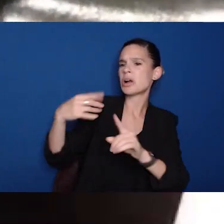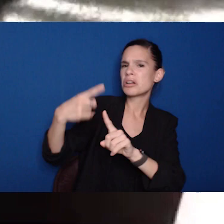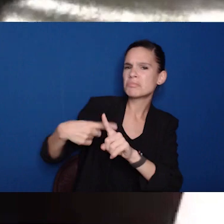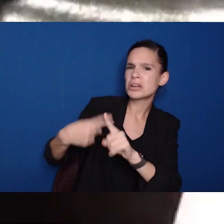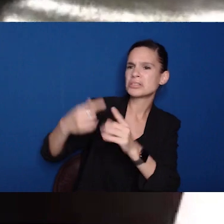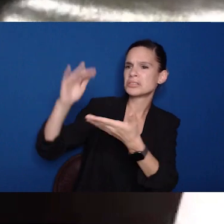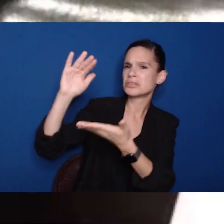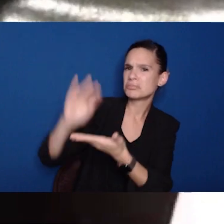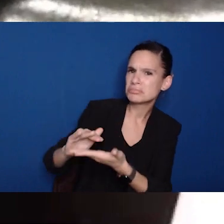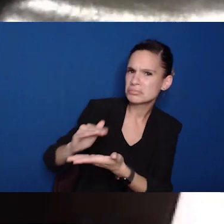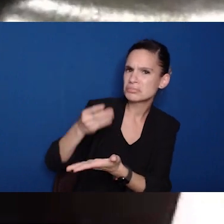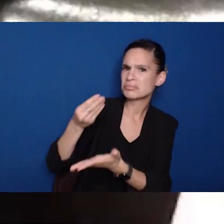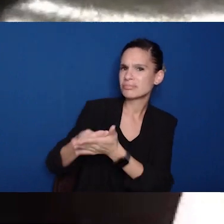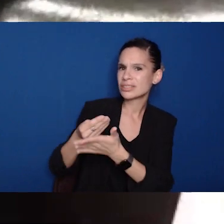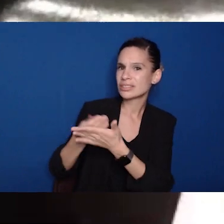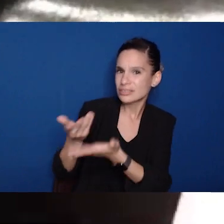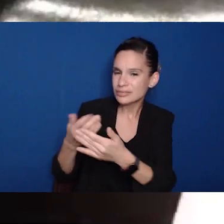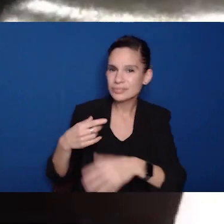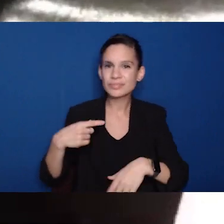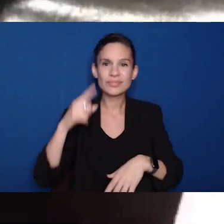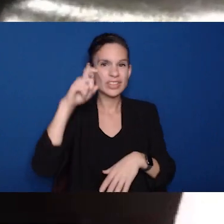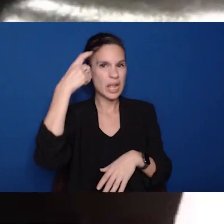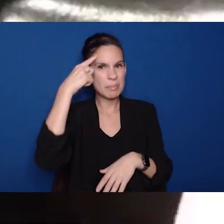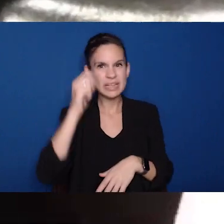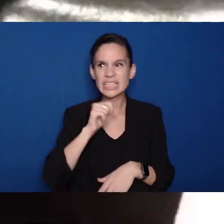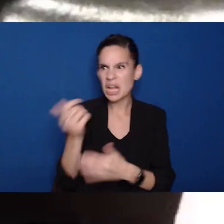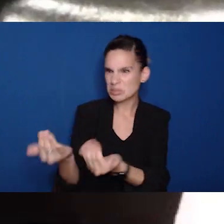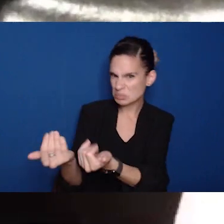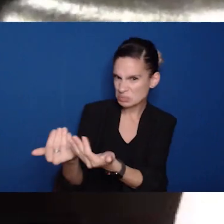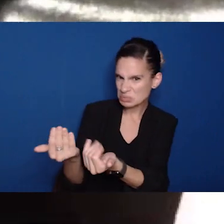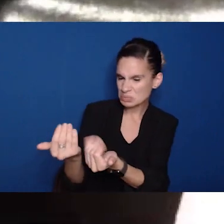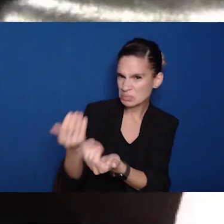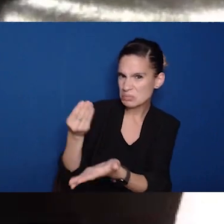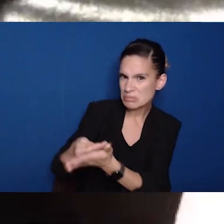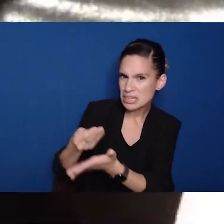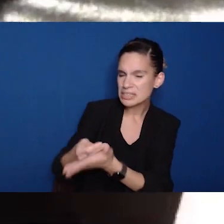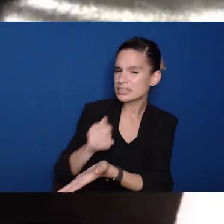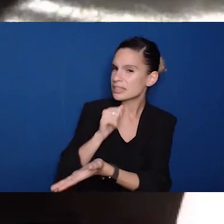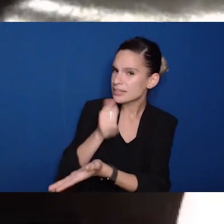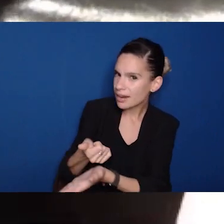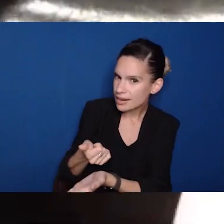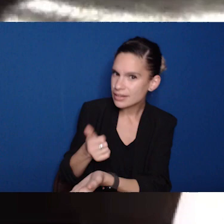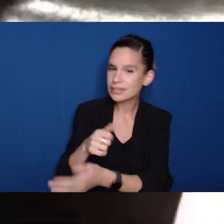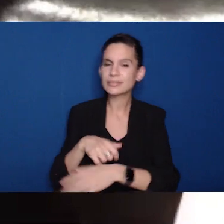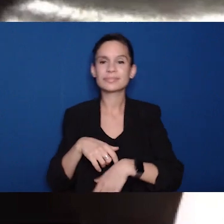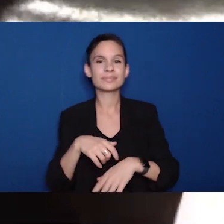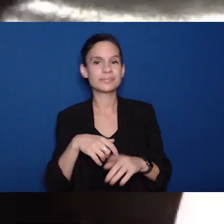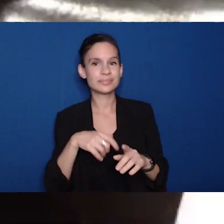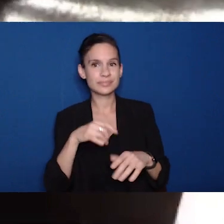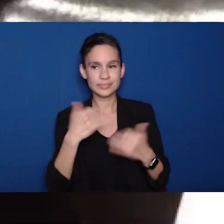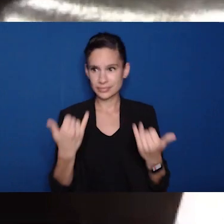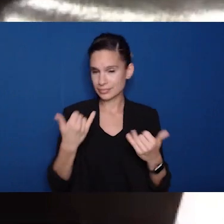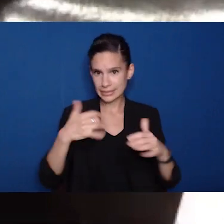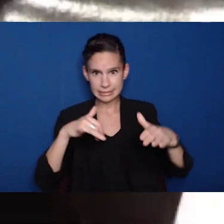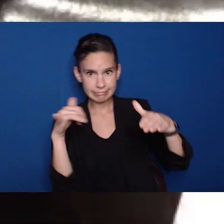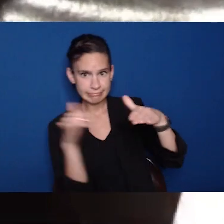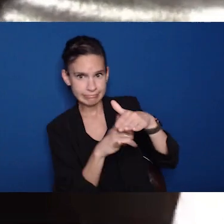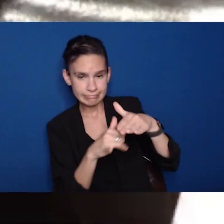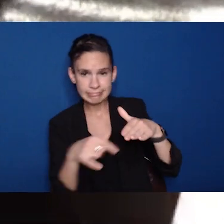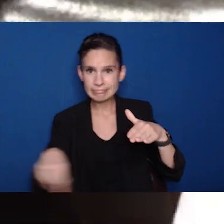stepped in on the rental issue to say no need to press people yet during the lockdown, especially around rent, because maybe